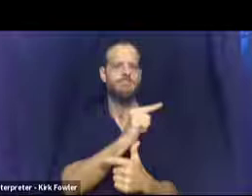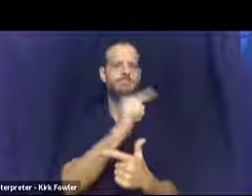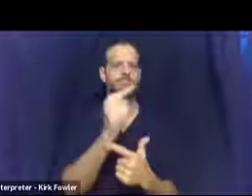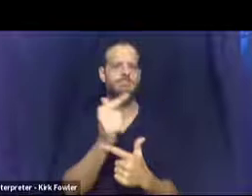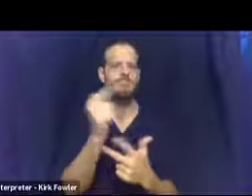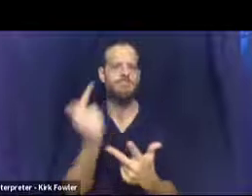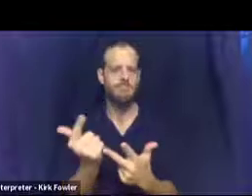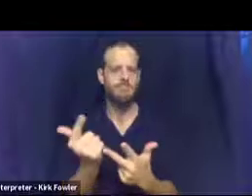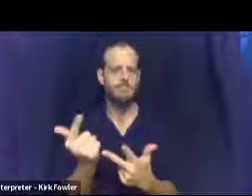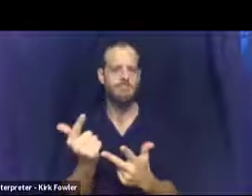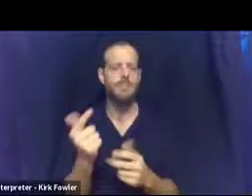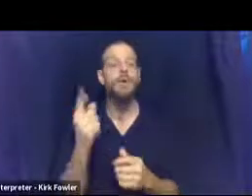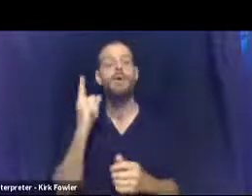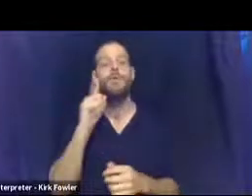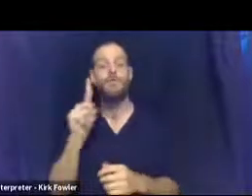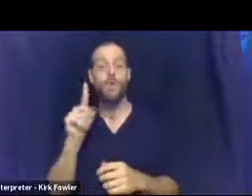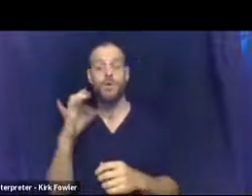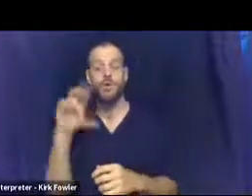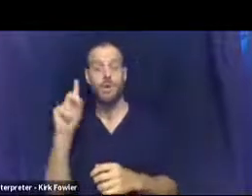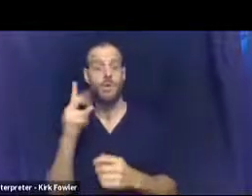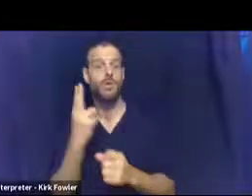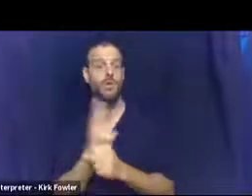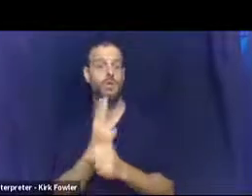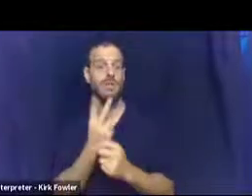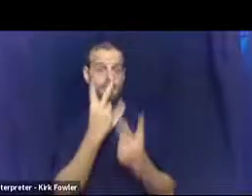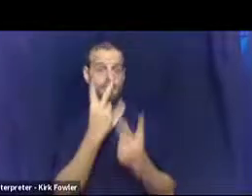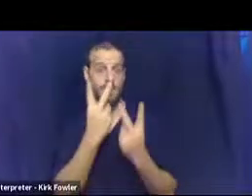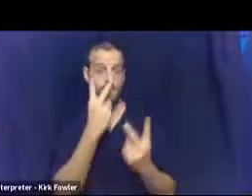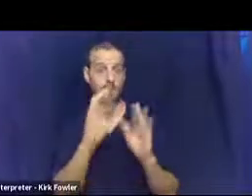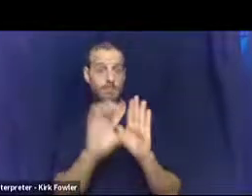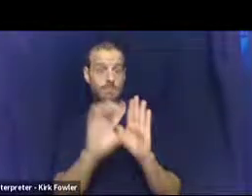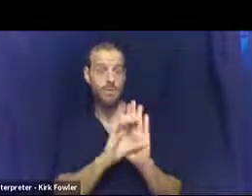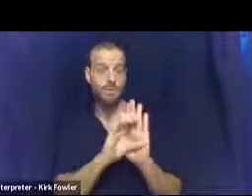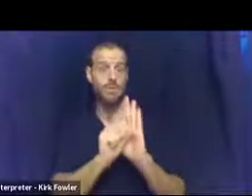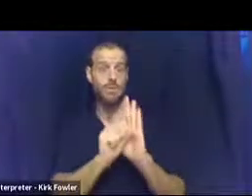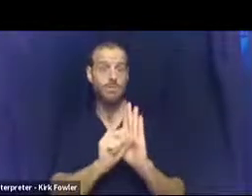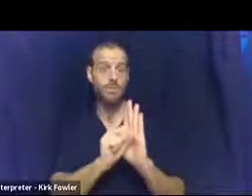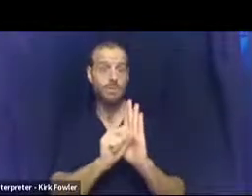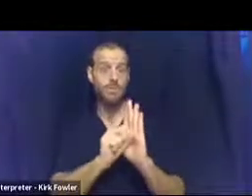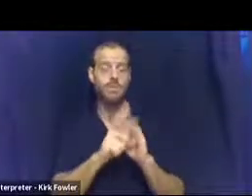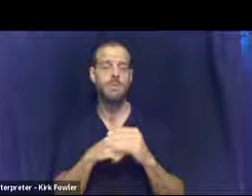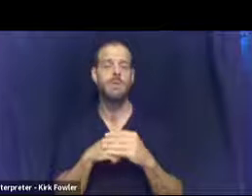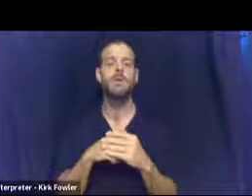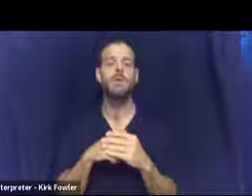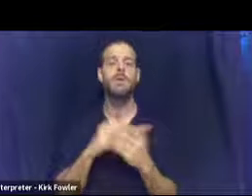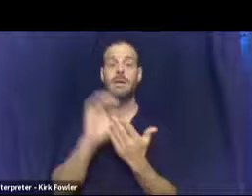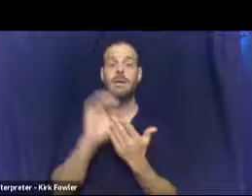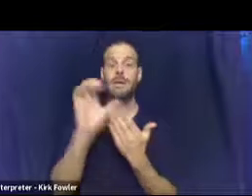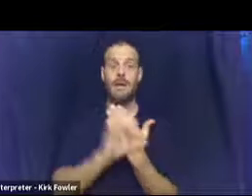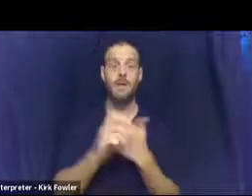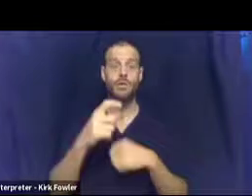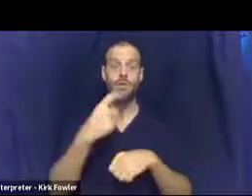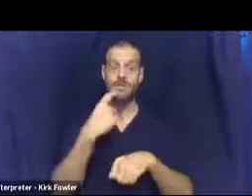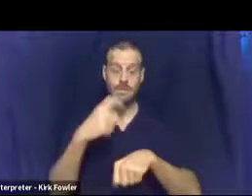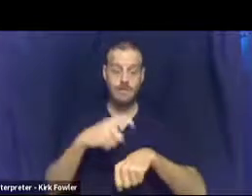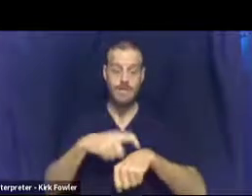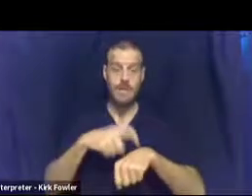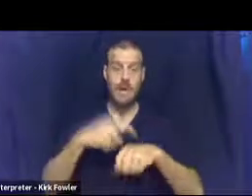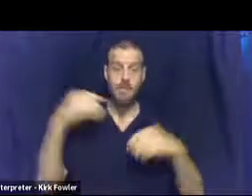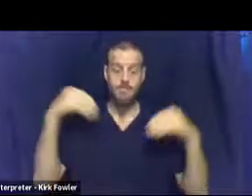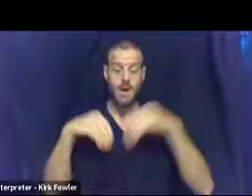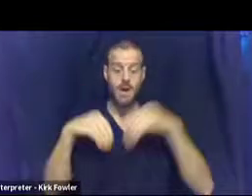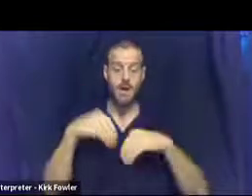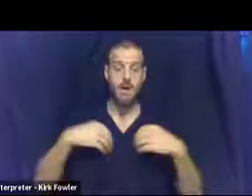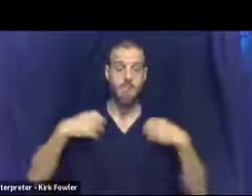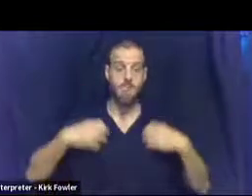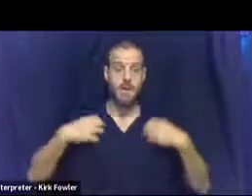using visual communication picture symbols of how to, you know, when his calendar says it's time to pack your backpack. He's got this separate, you know, little